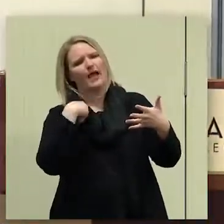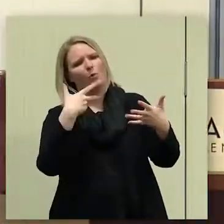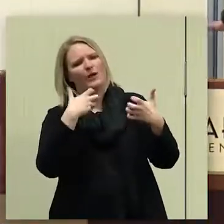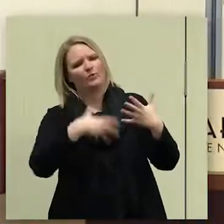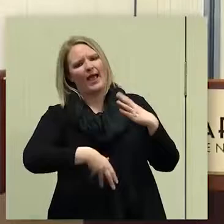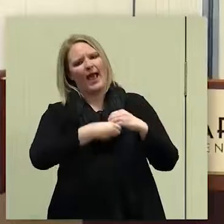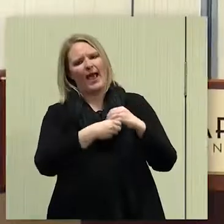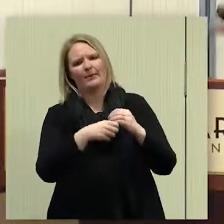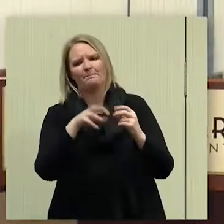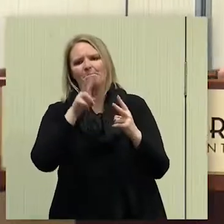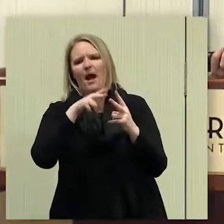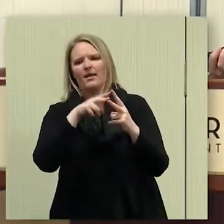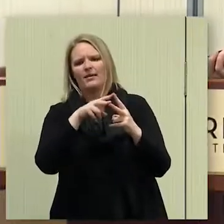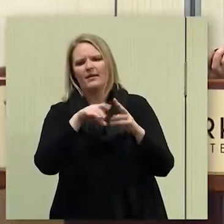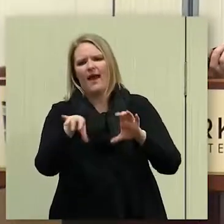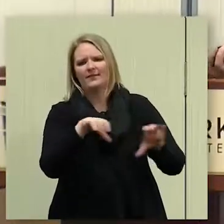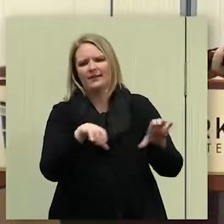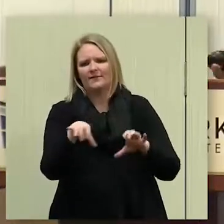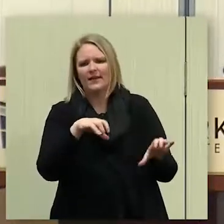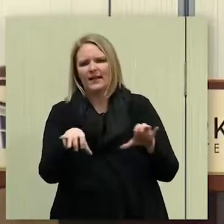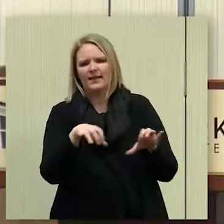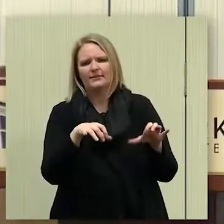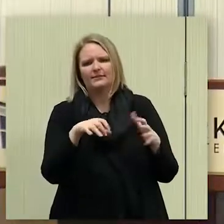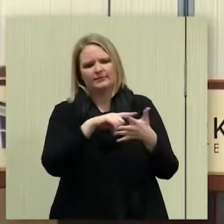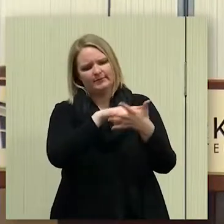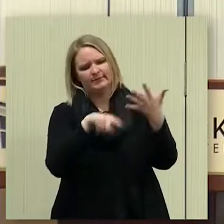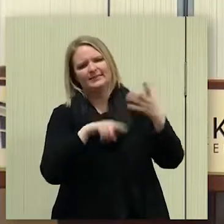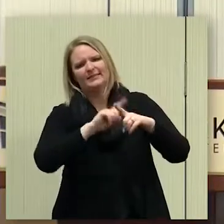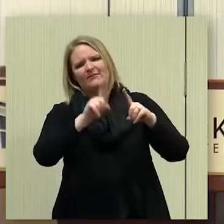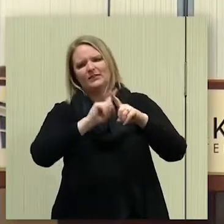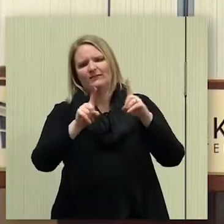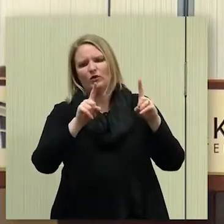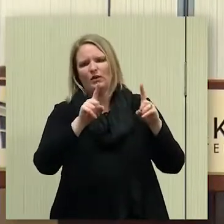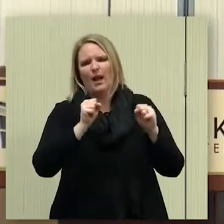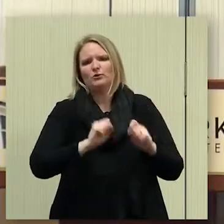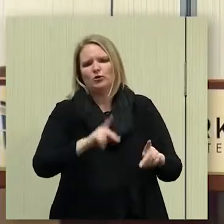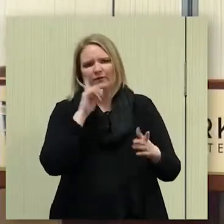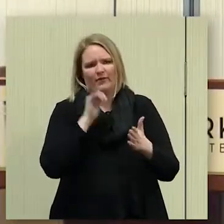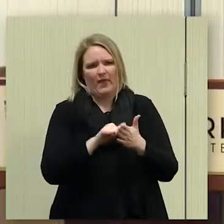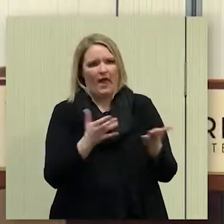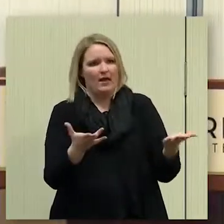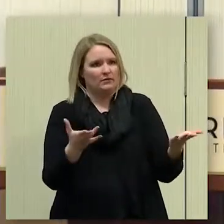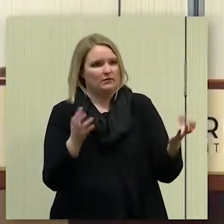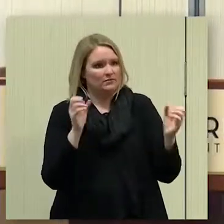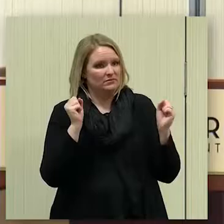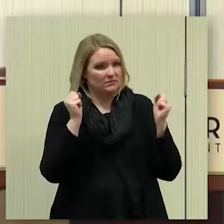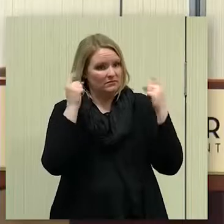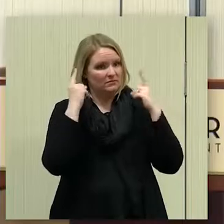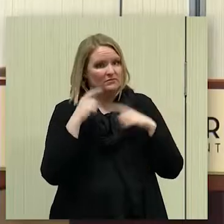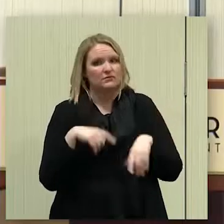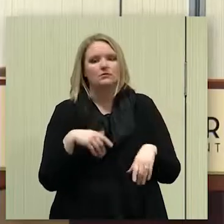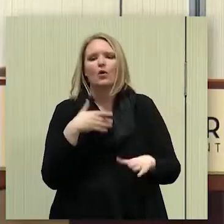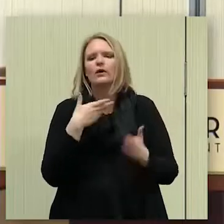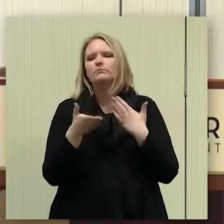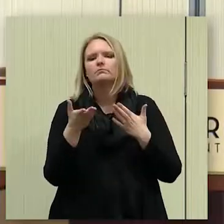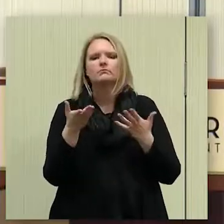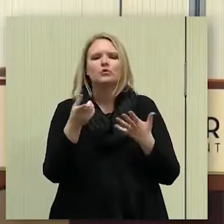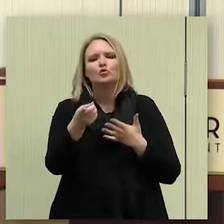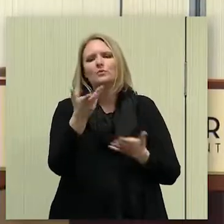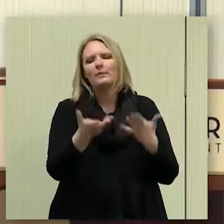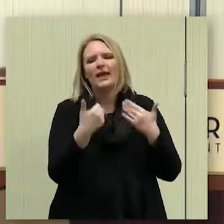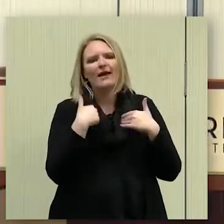buddy activities across multiple opportunities in my schedule? Make sense? So even though you might only have a child for